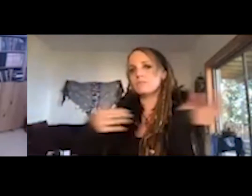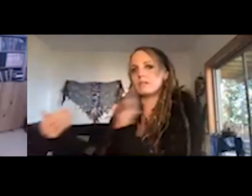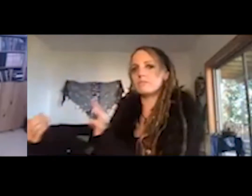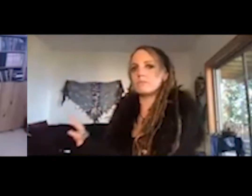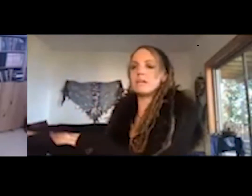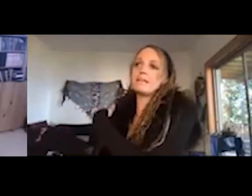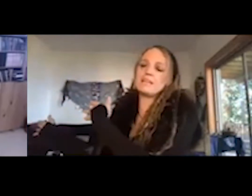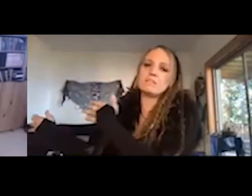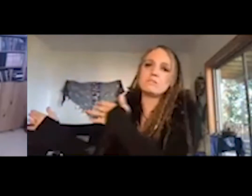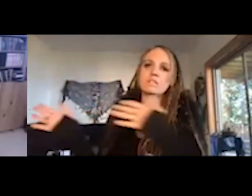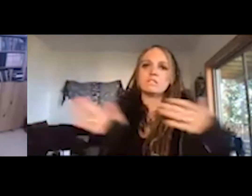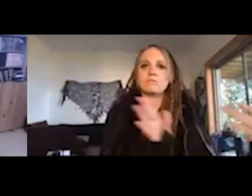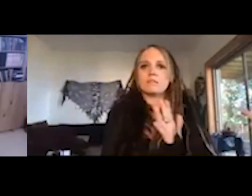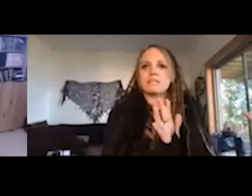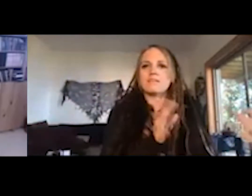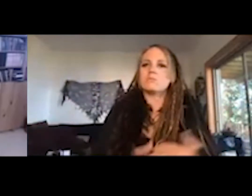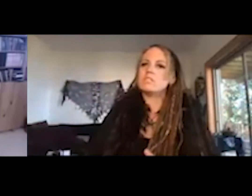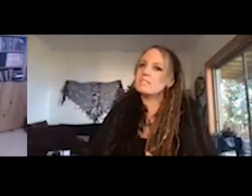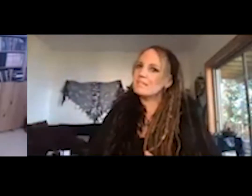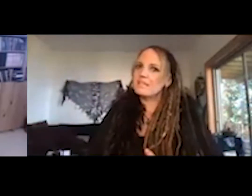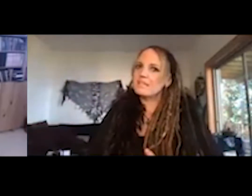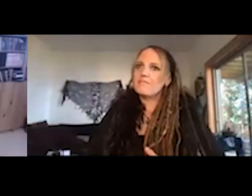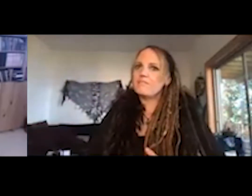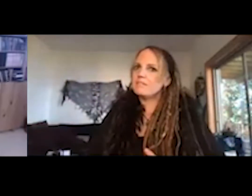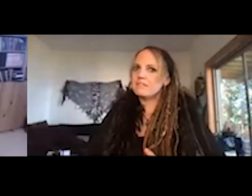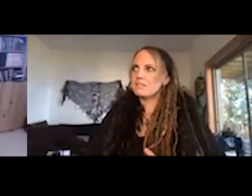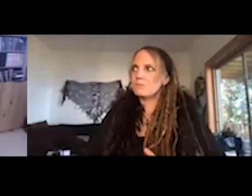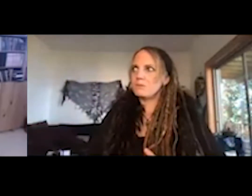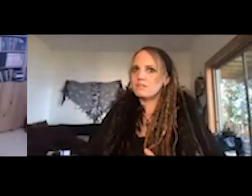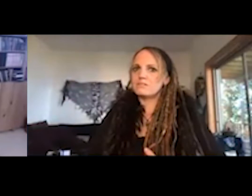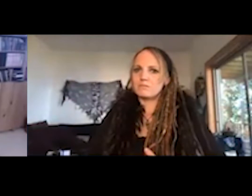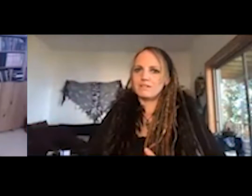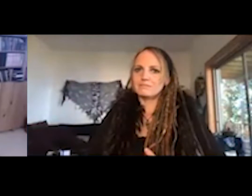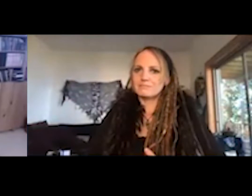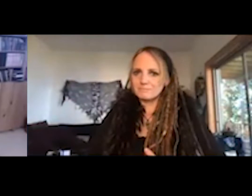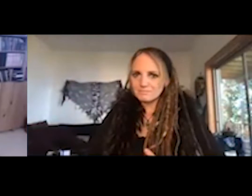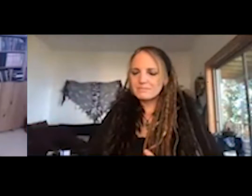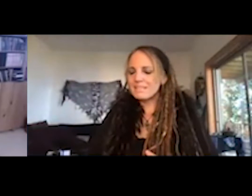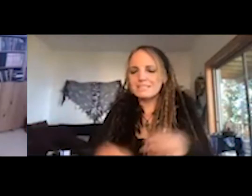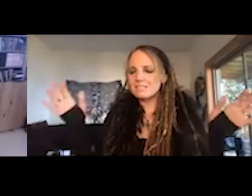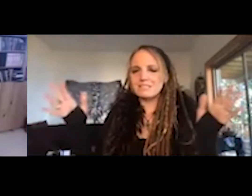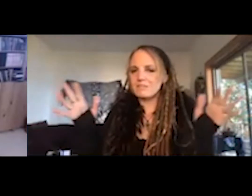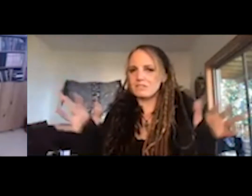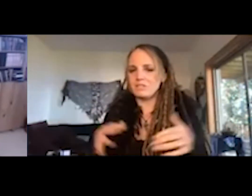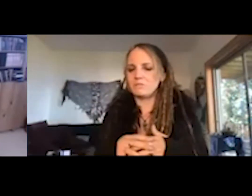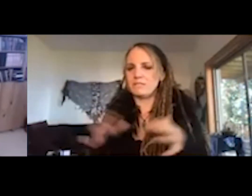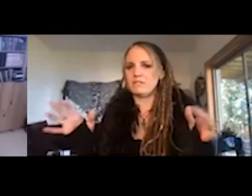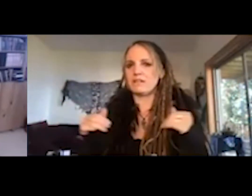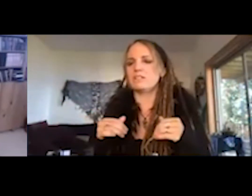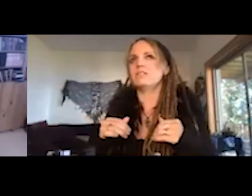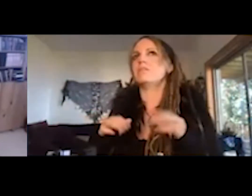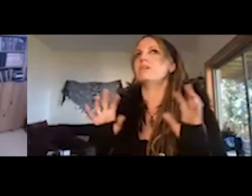movement from left to right, and then you change it right to left, we'll just feel it as like weird or wrong. And this doesn't have much to do with